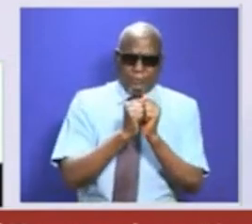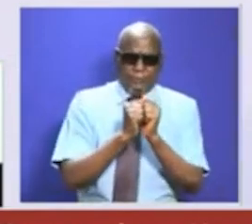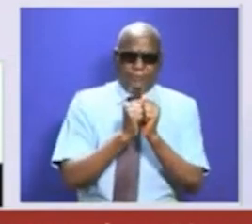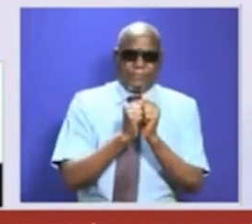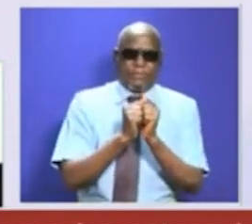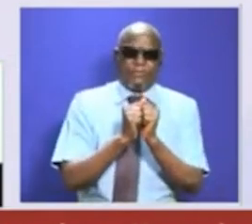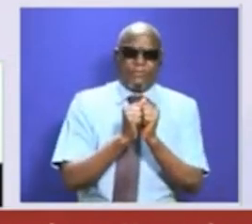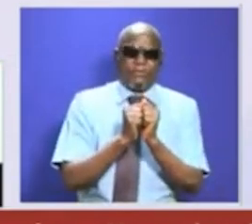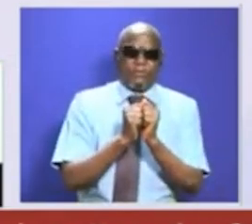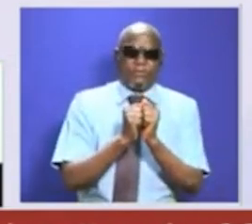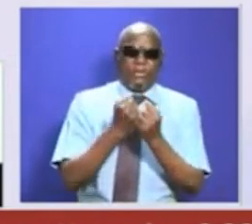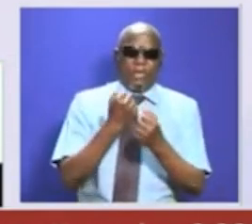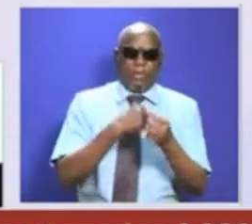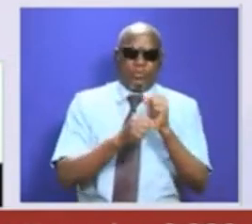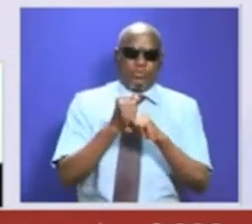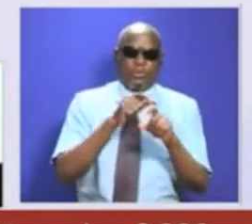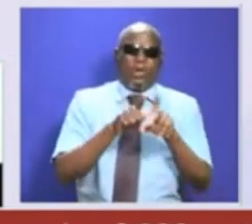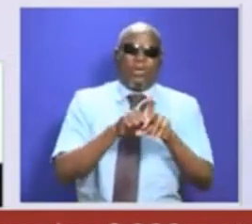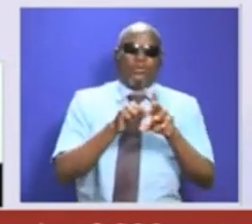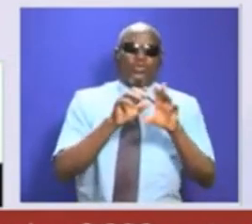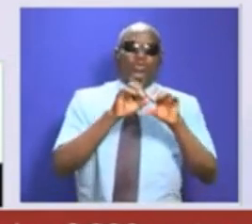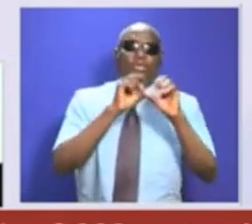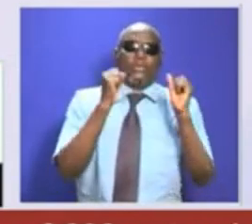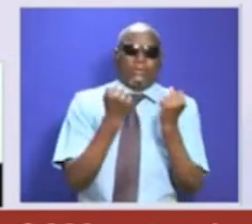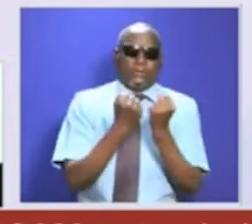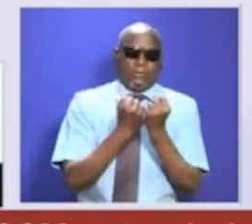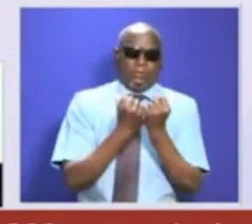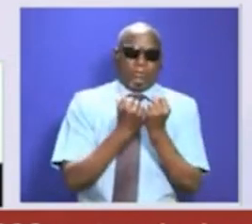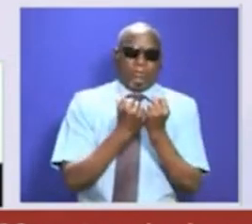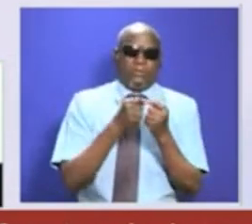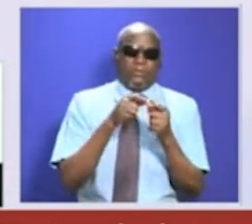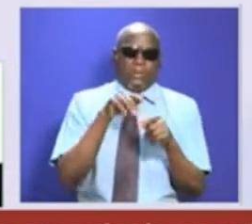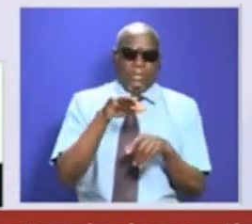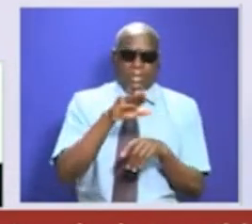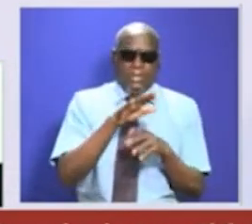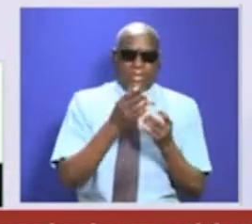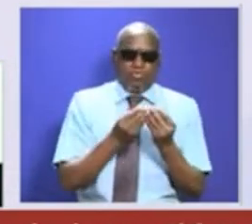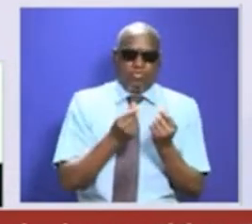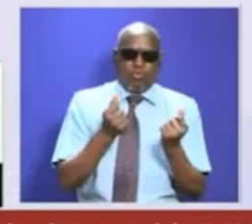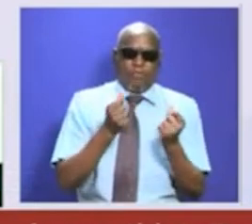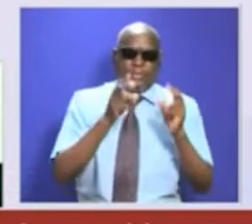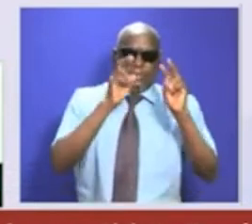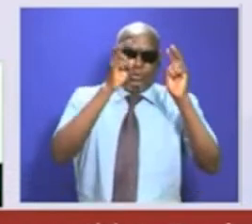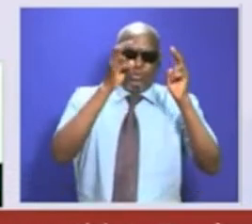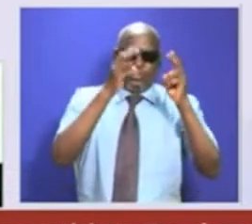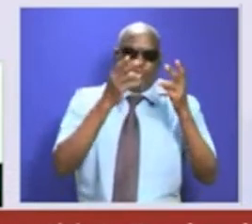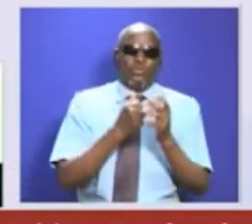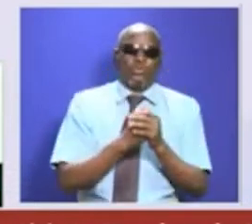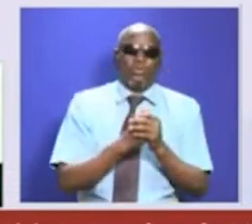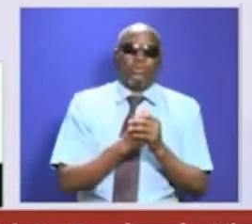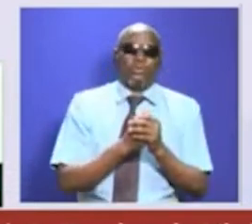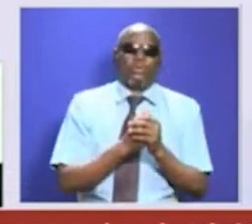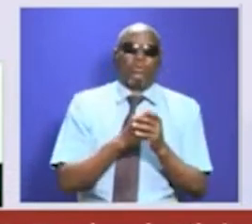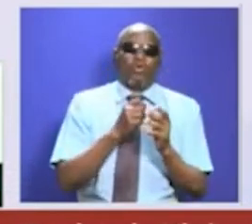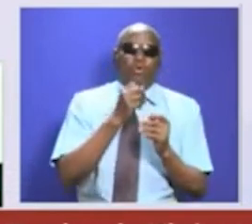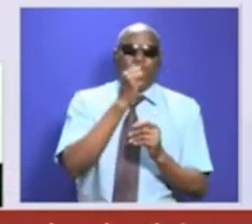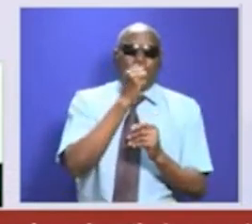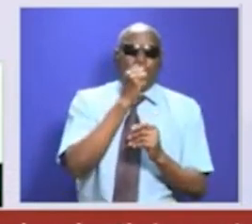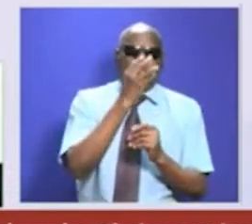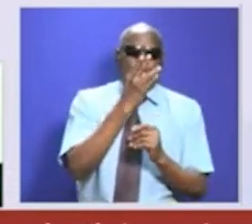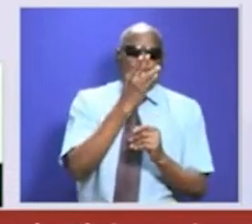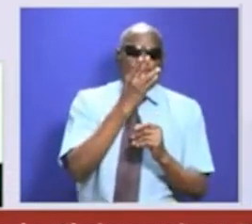collectively taking action as a society. In addressing the issues mentioned, we have outlined the four strategic